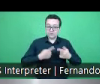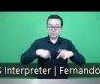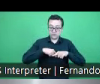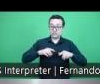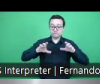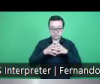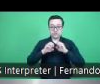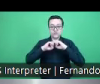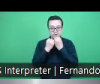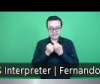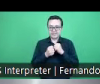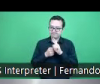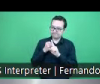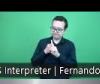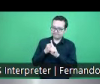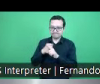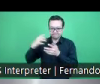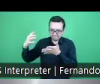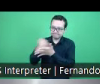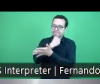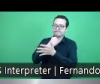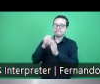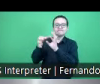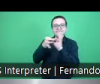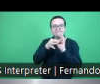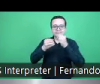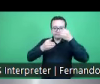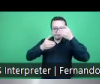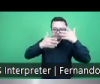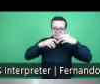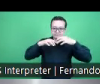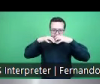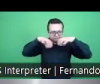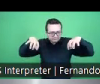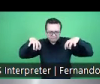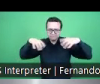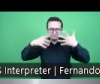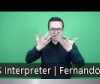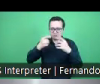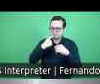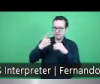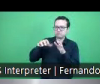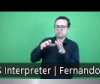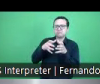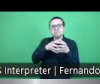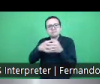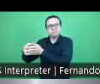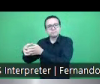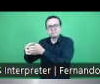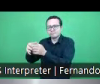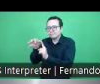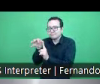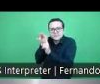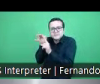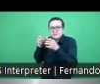atau segregation mental care and institution, exclusive approach yang in mana masih mental care menggunakan peran padan, institutions that pemasungan, still penghubungan, use dan